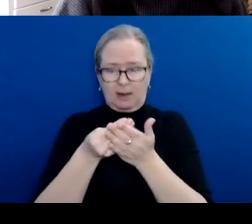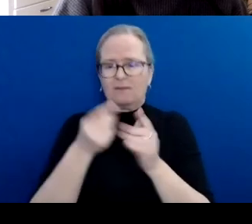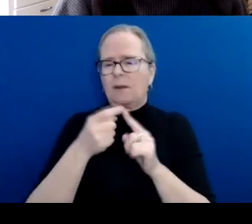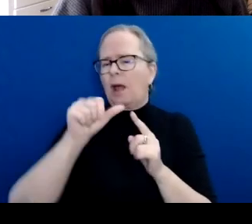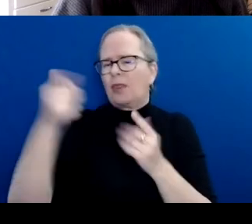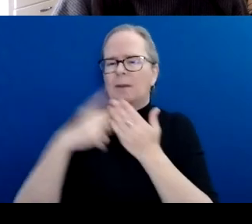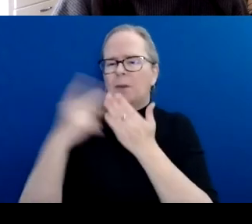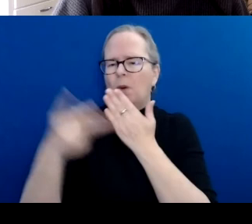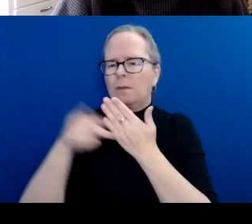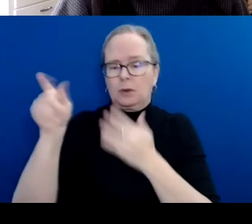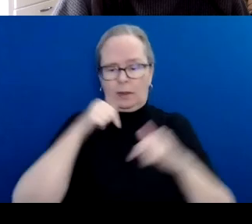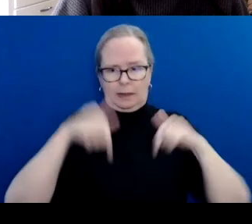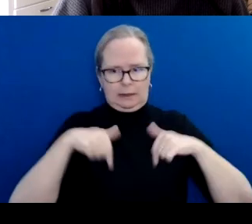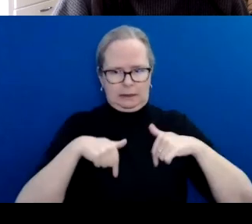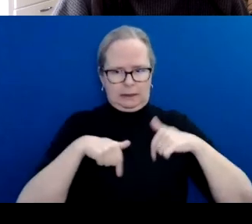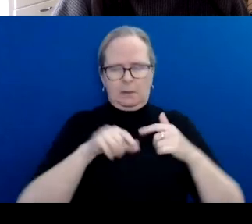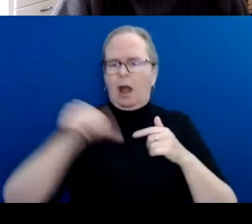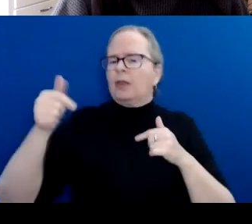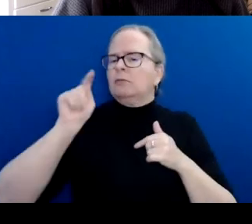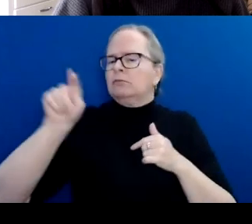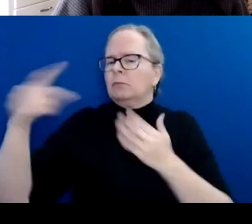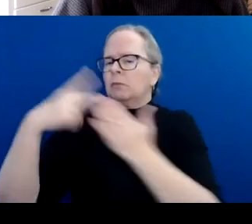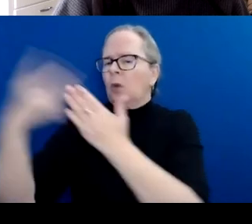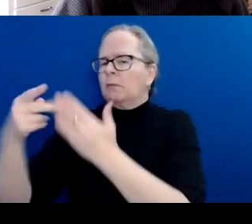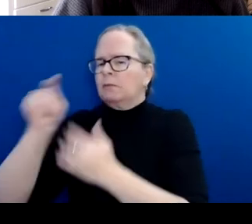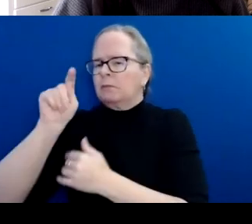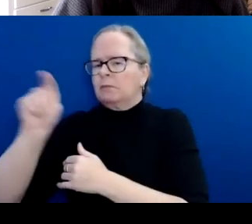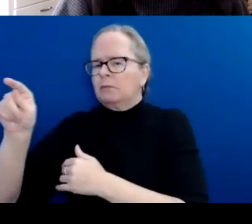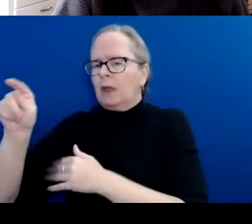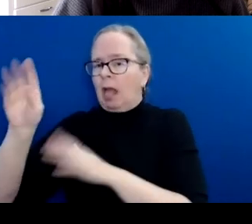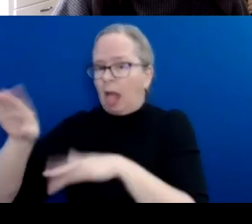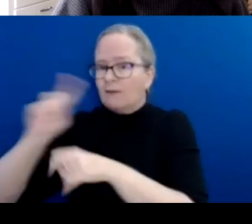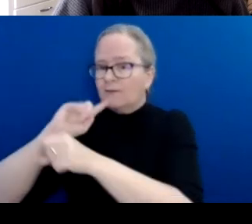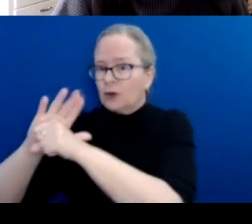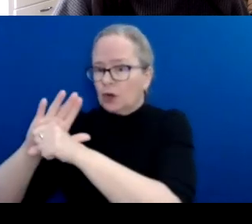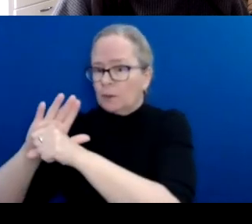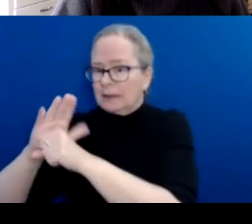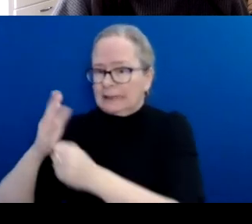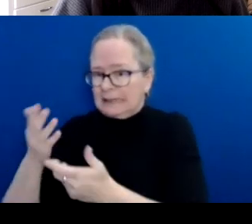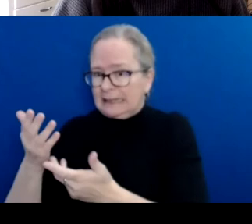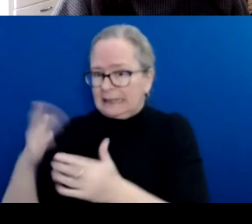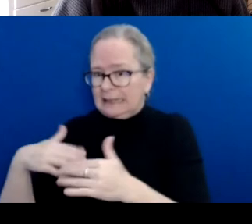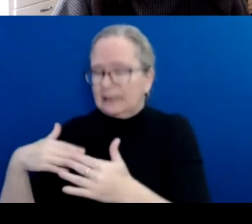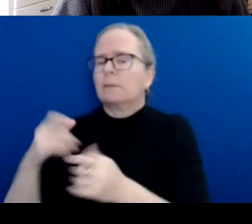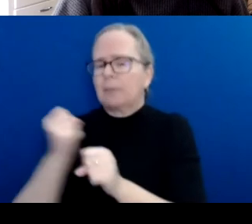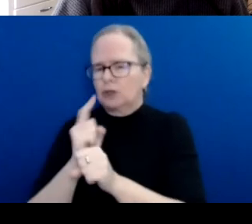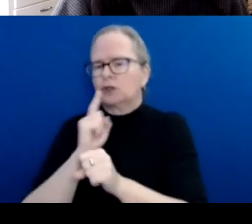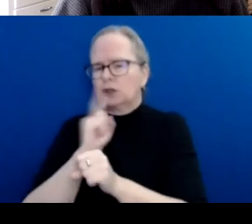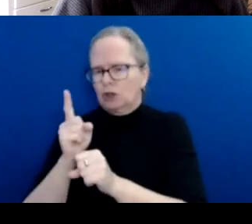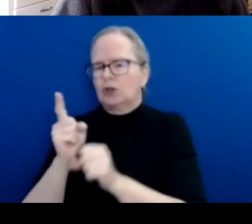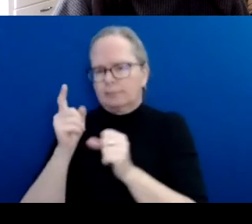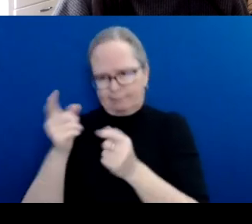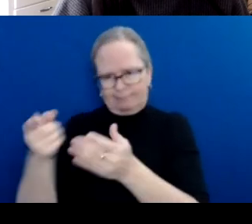do your best to demonstrate that you have done the proper planning, and indicate what is